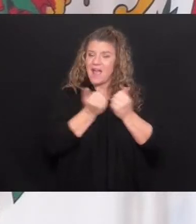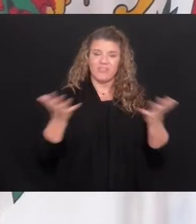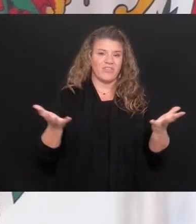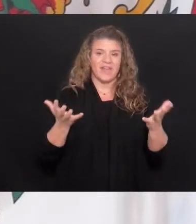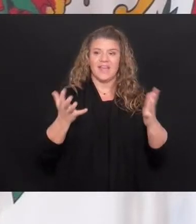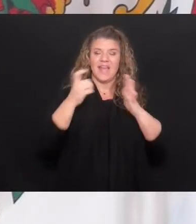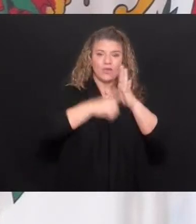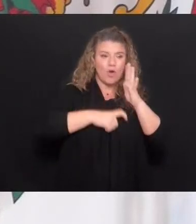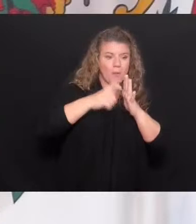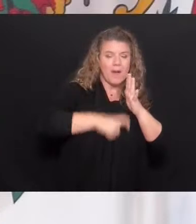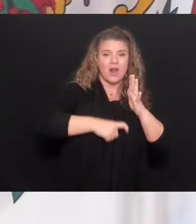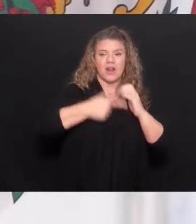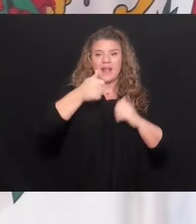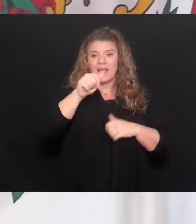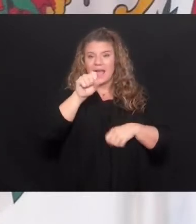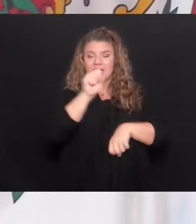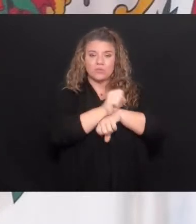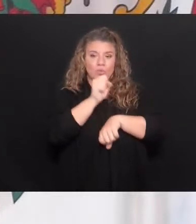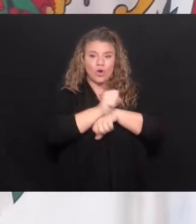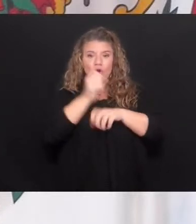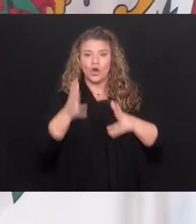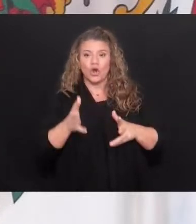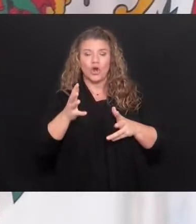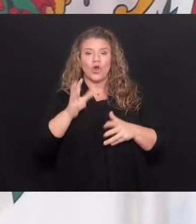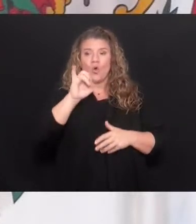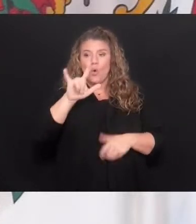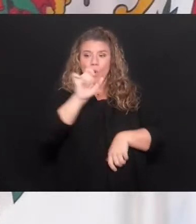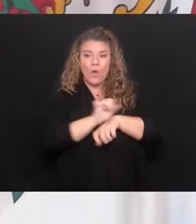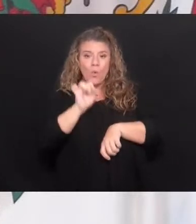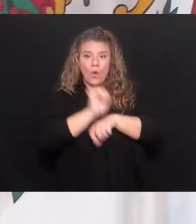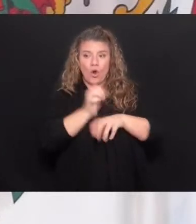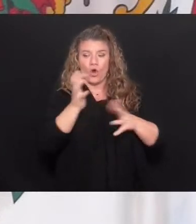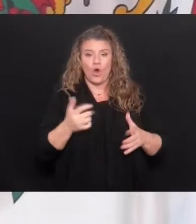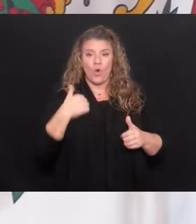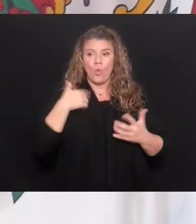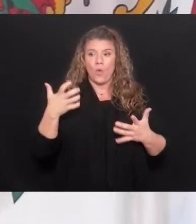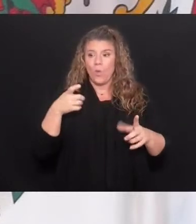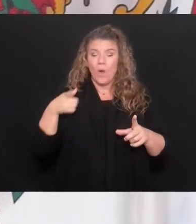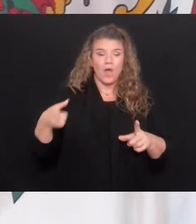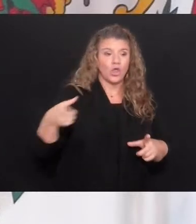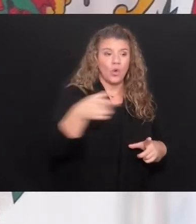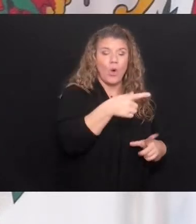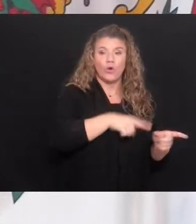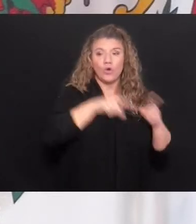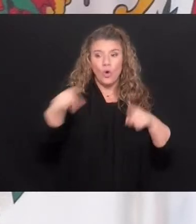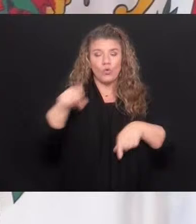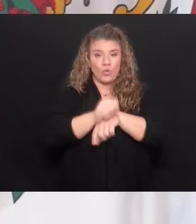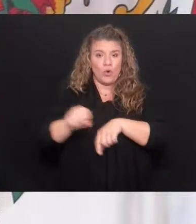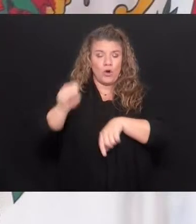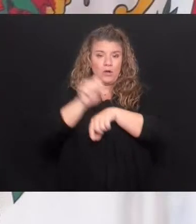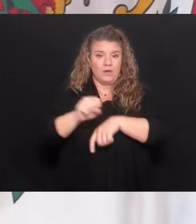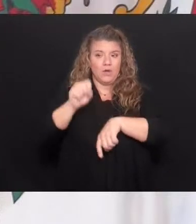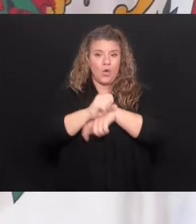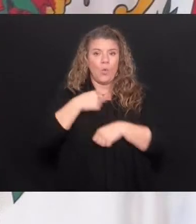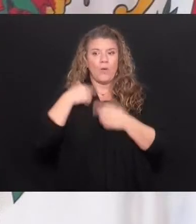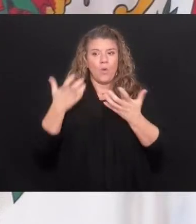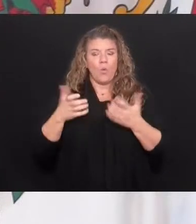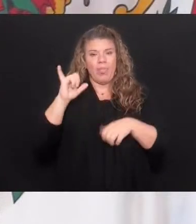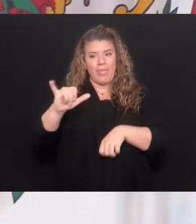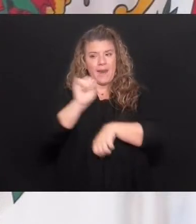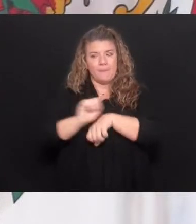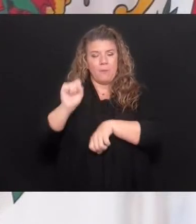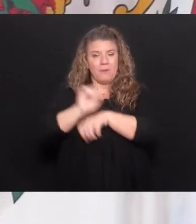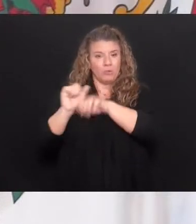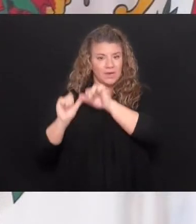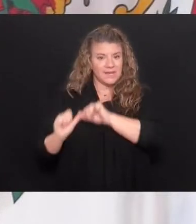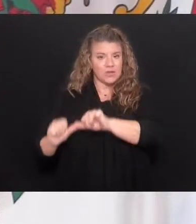coal miner and gas and oil worker that we can possibly get out to work and everything. We want that employment to continue